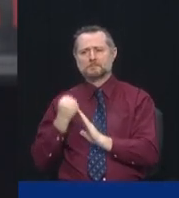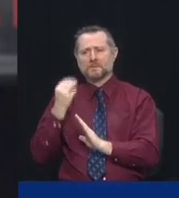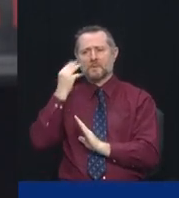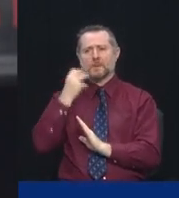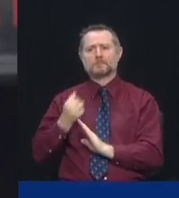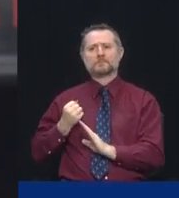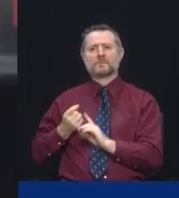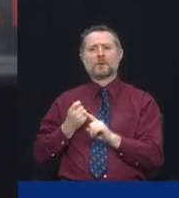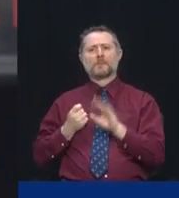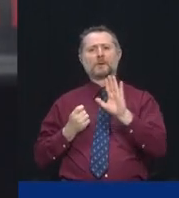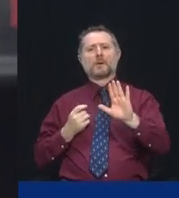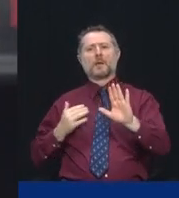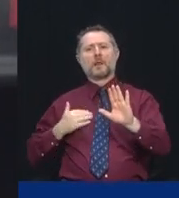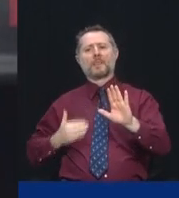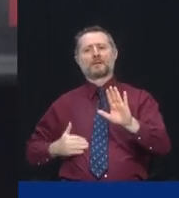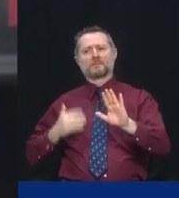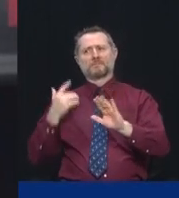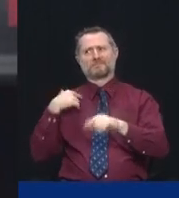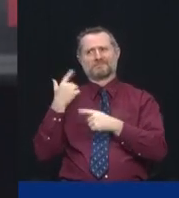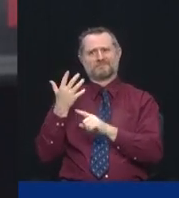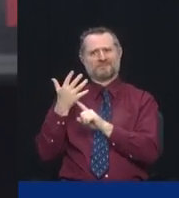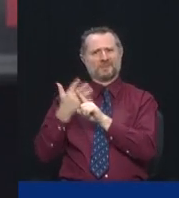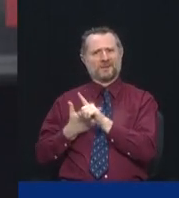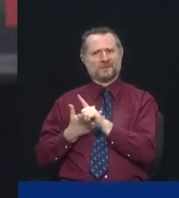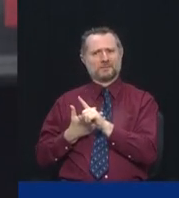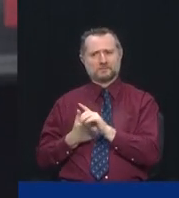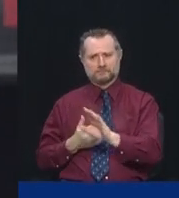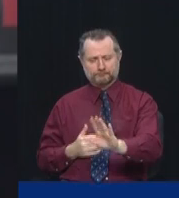let's talk some facts.